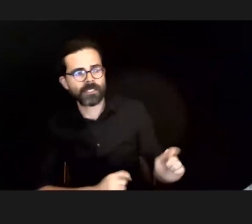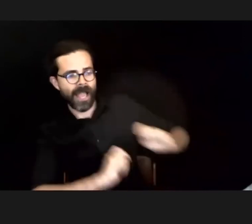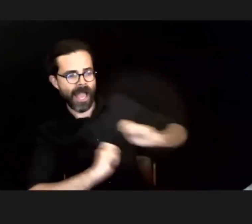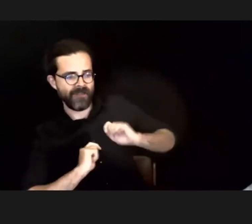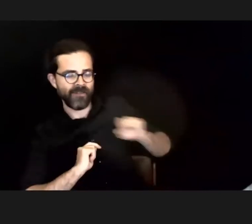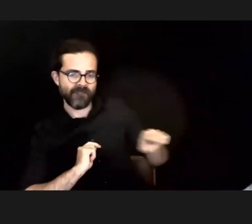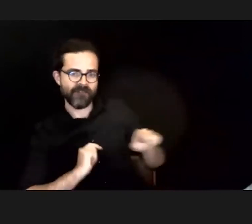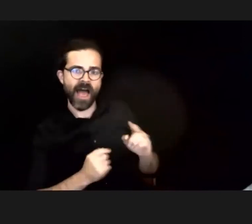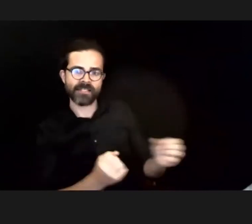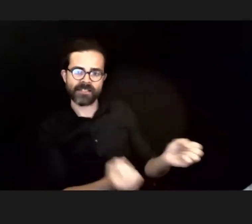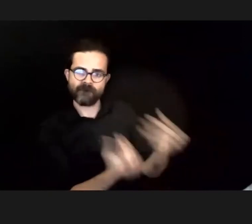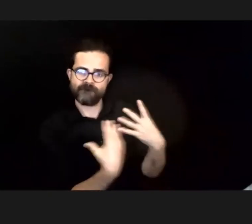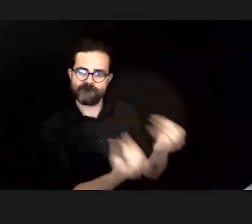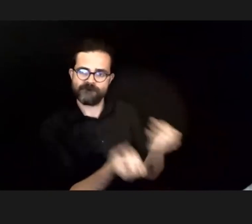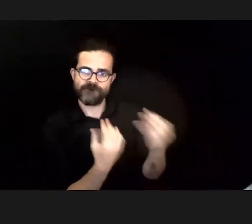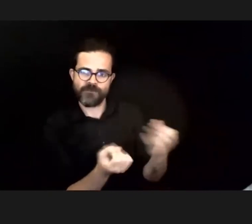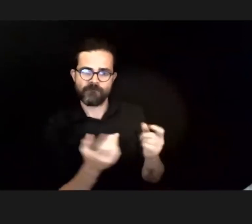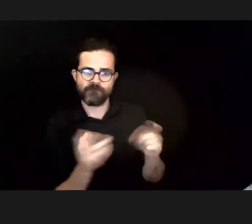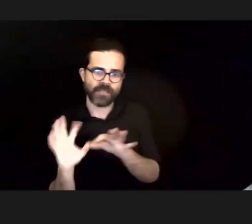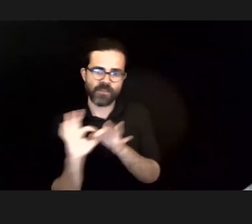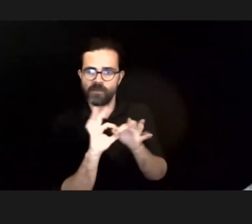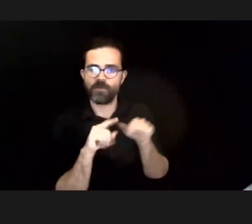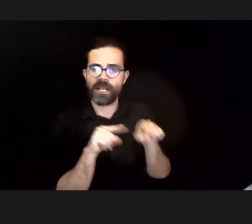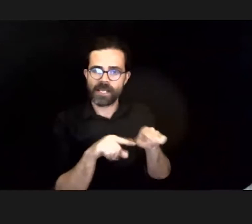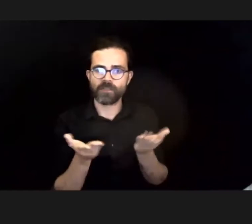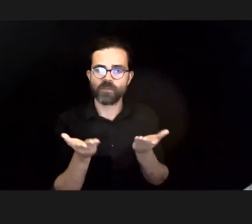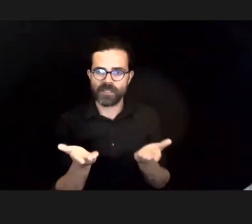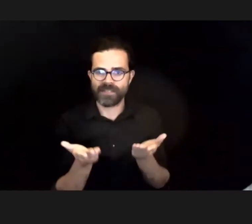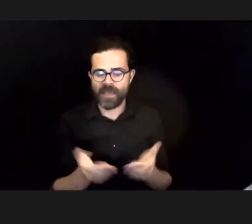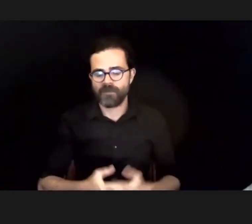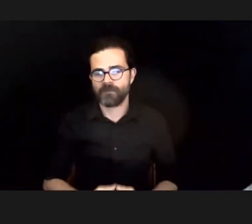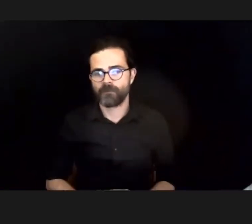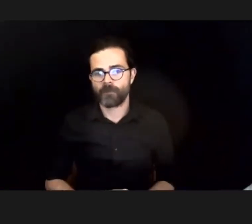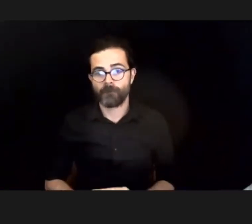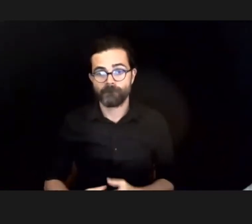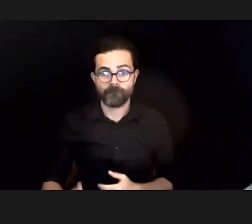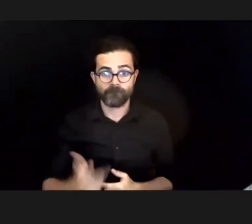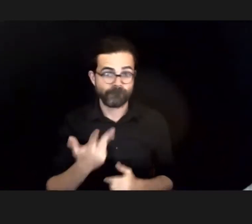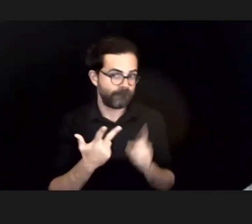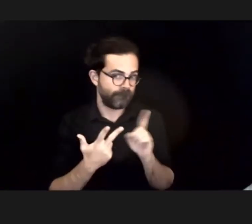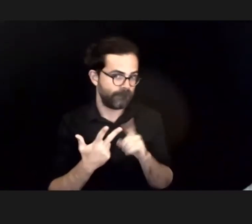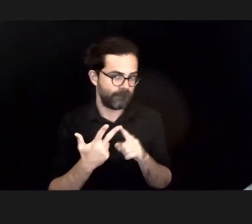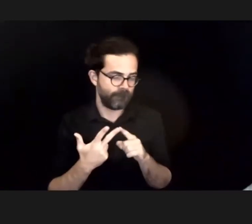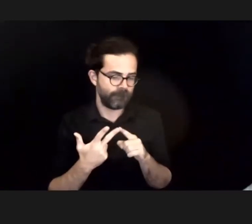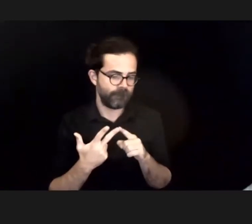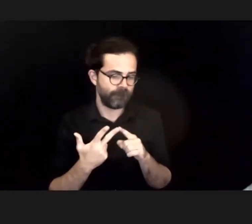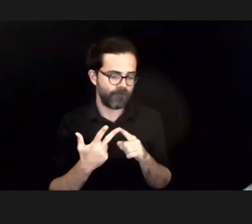the different communication alternatives with the end users. Third, and something really